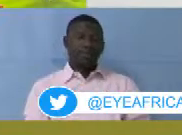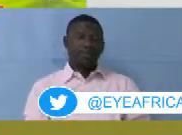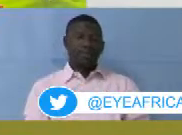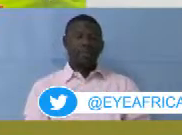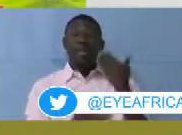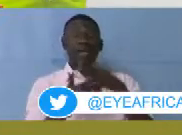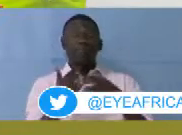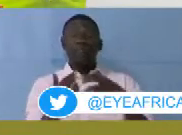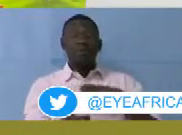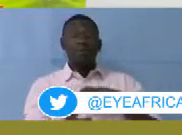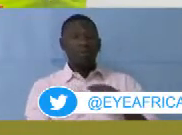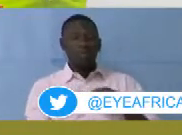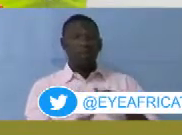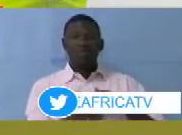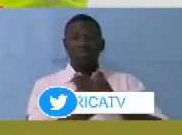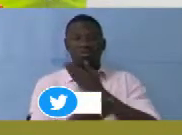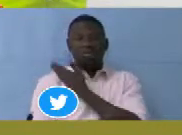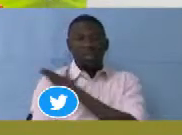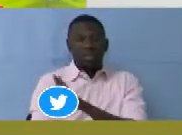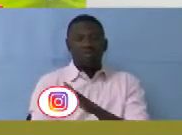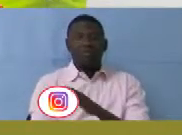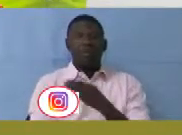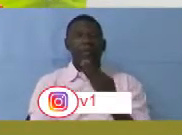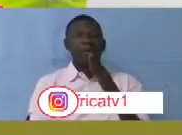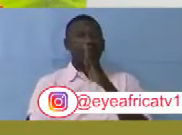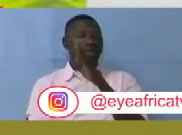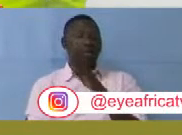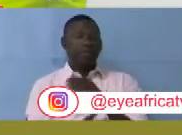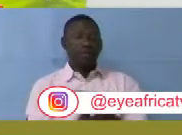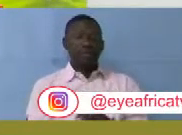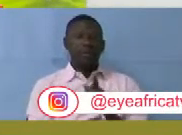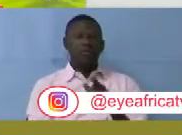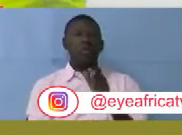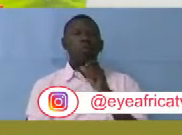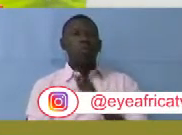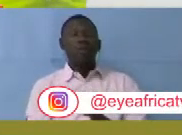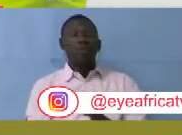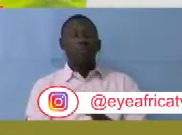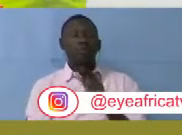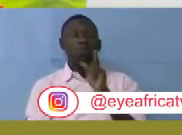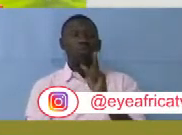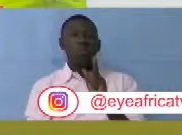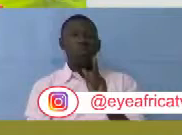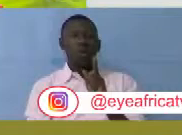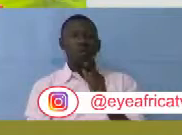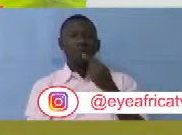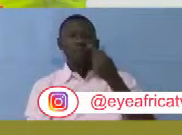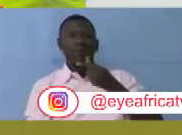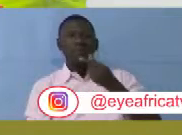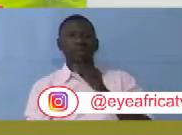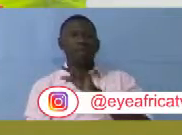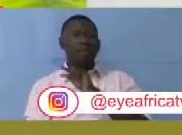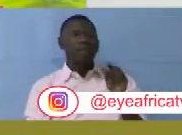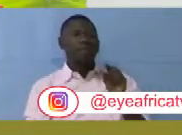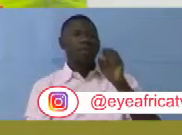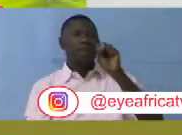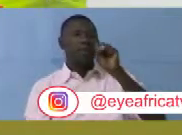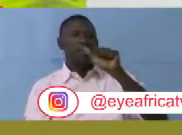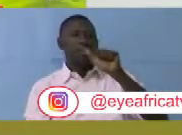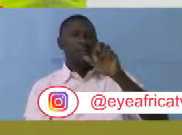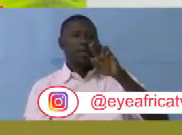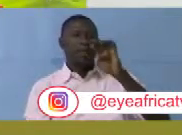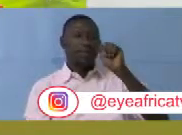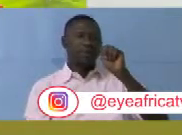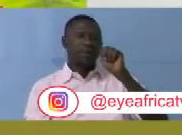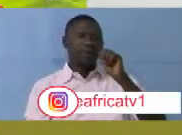never wanted me to go. Ulumala finu ngaboji. There is one village called Saresofe. Saatebo maafan la kafdamu